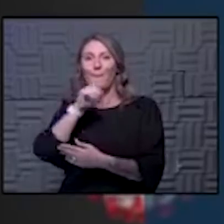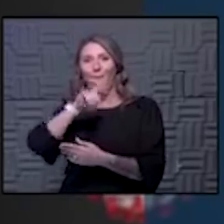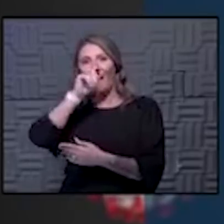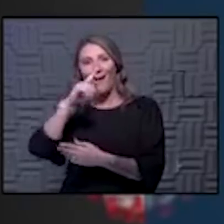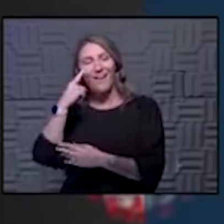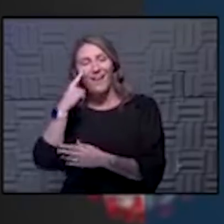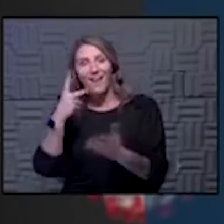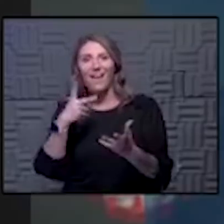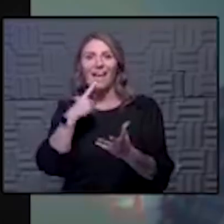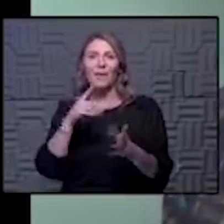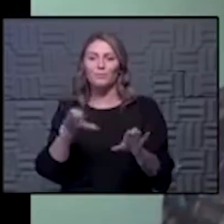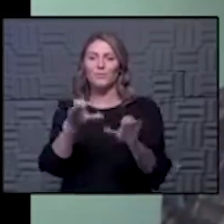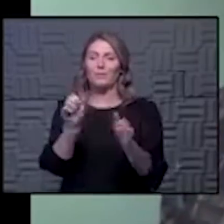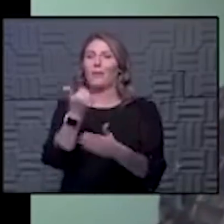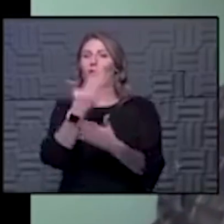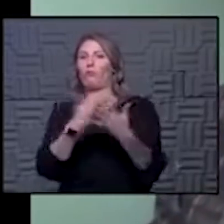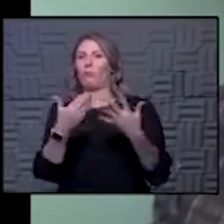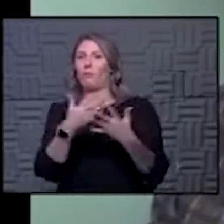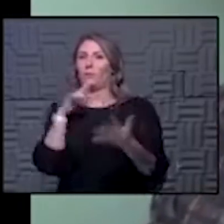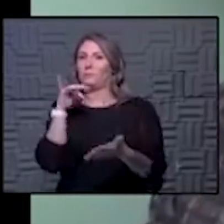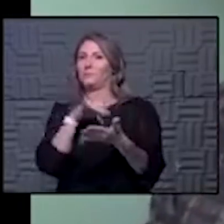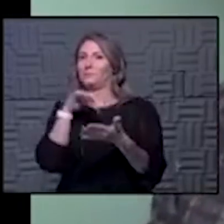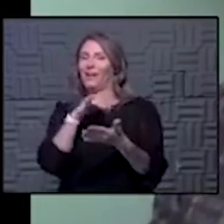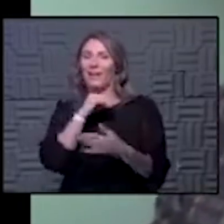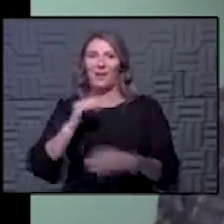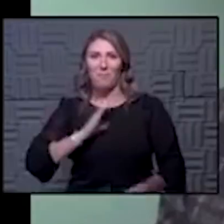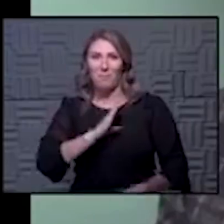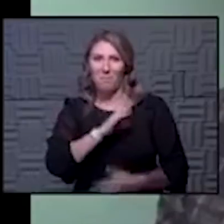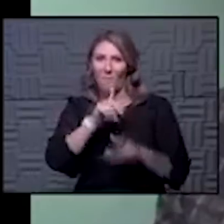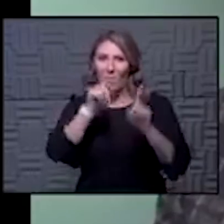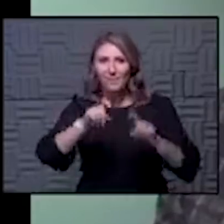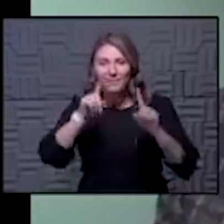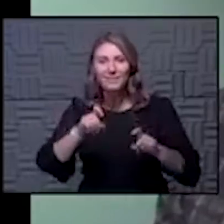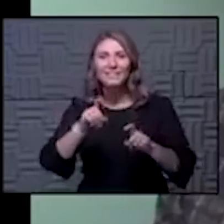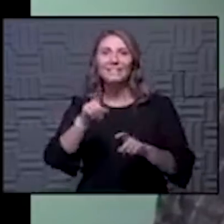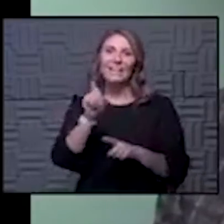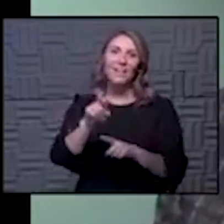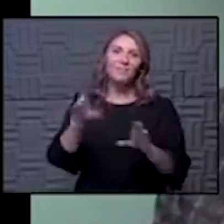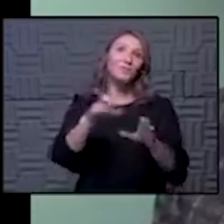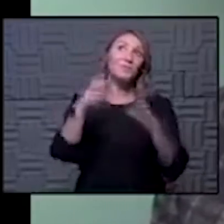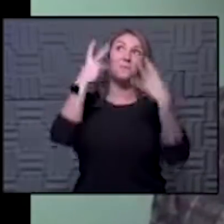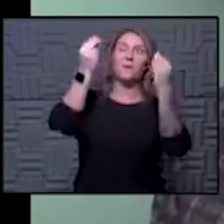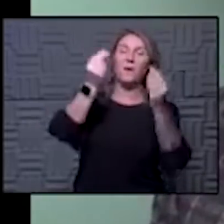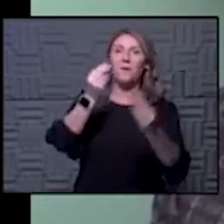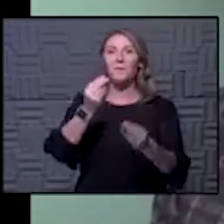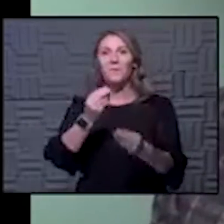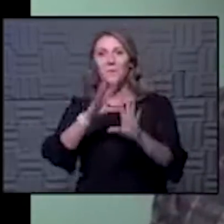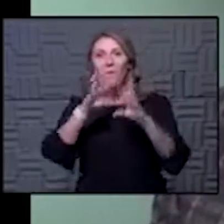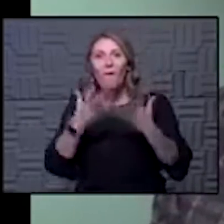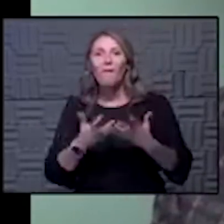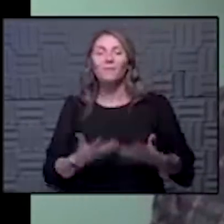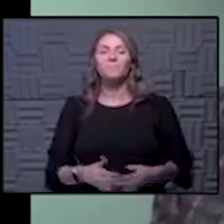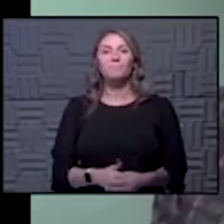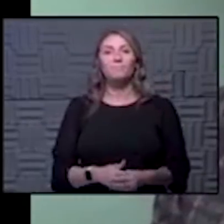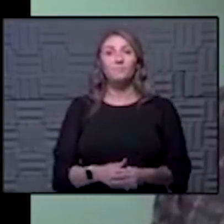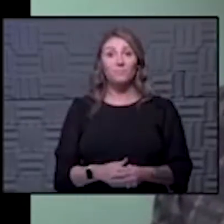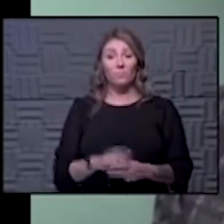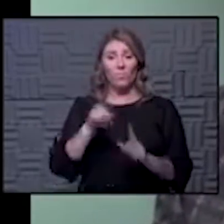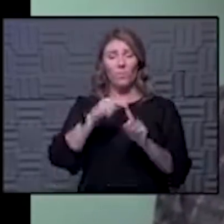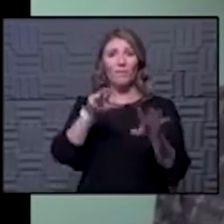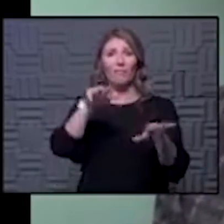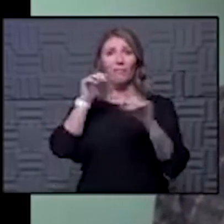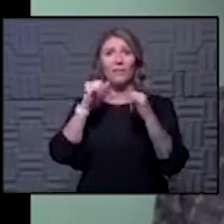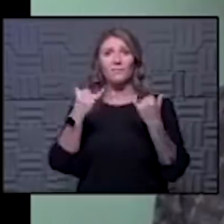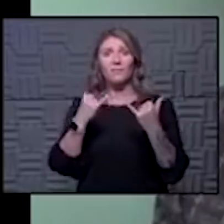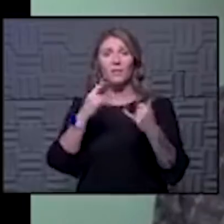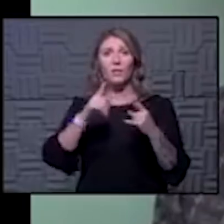some other things related to studying in boards and stuff like that you have to do out there in the world. As we leave today, we're going to finish